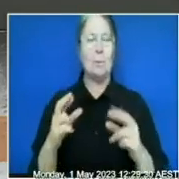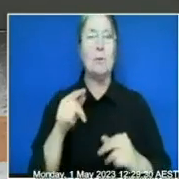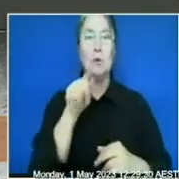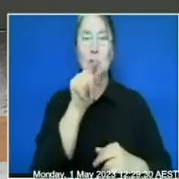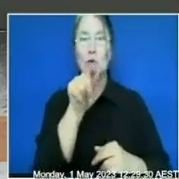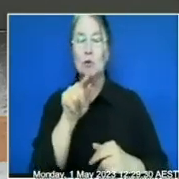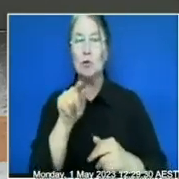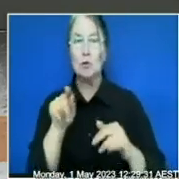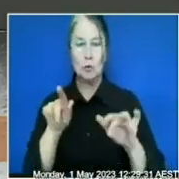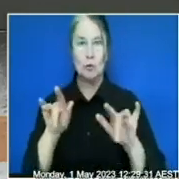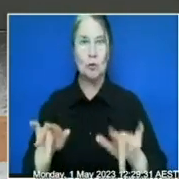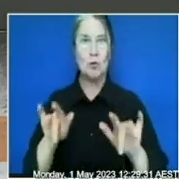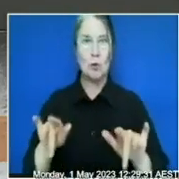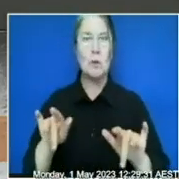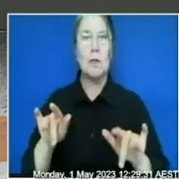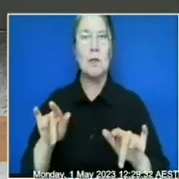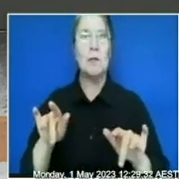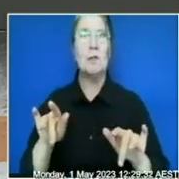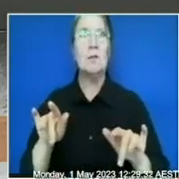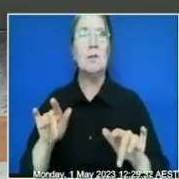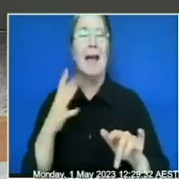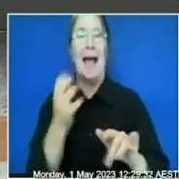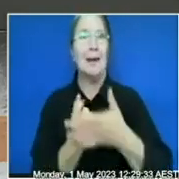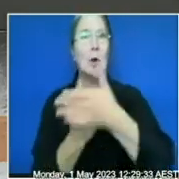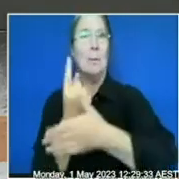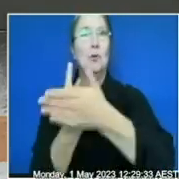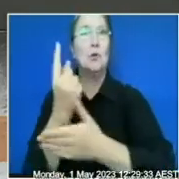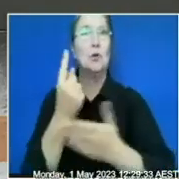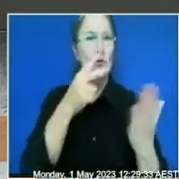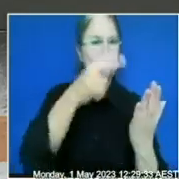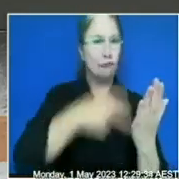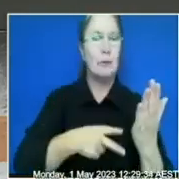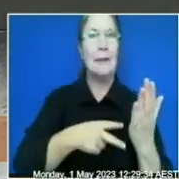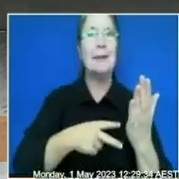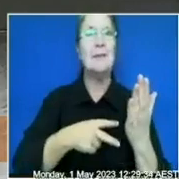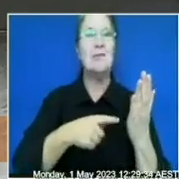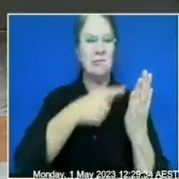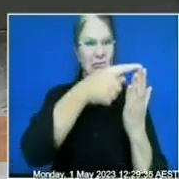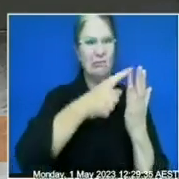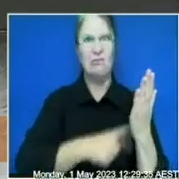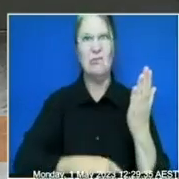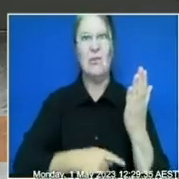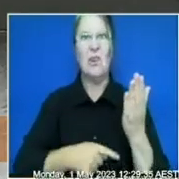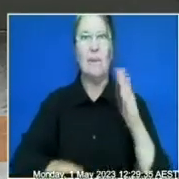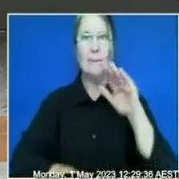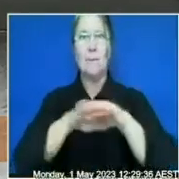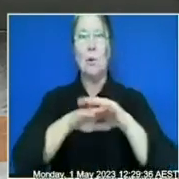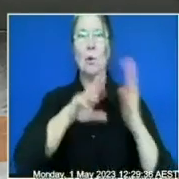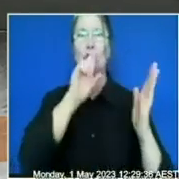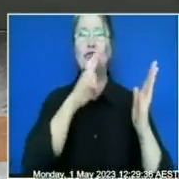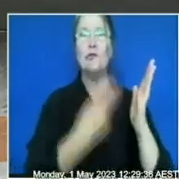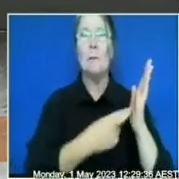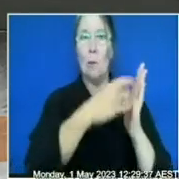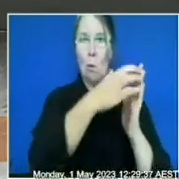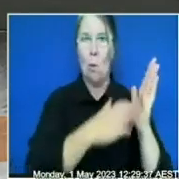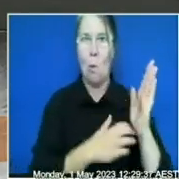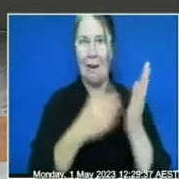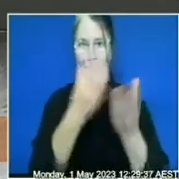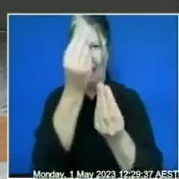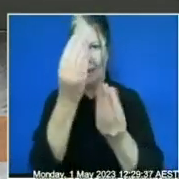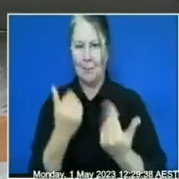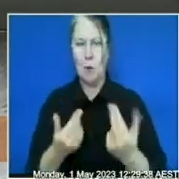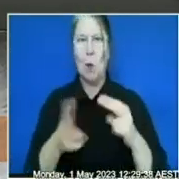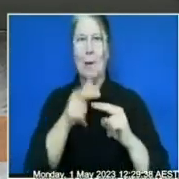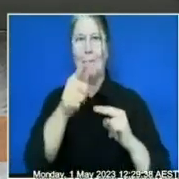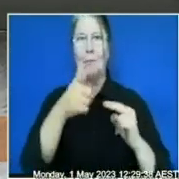high-level questions, but let me know if you need to read it. But I'm hoping there are no surprises for you in this about what the Department of Health